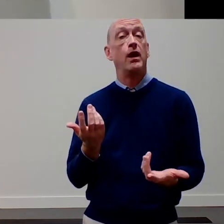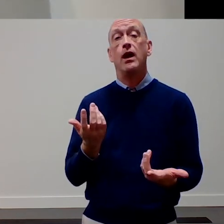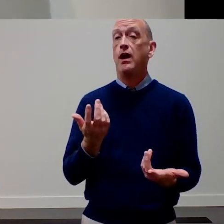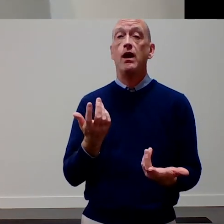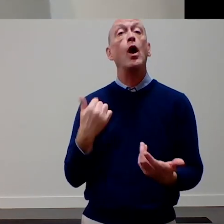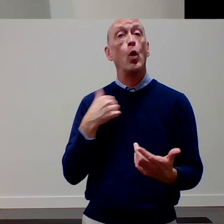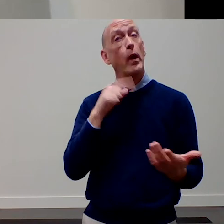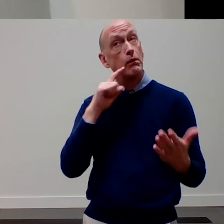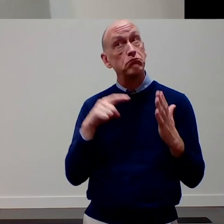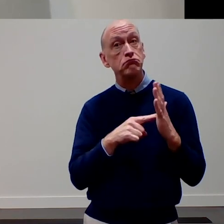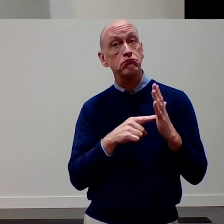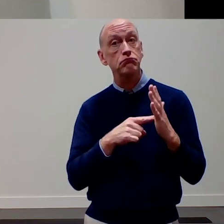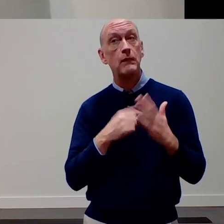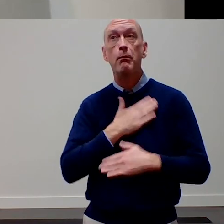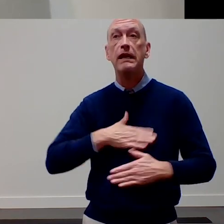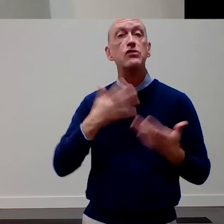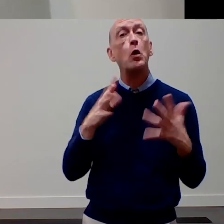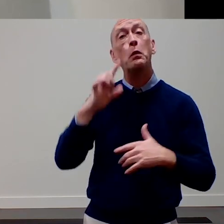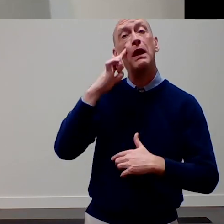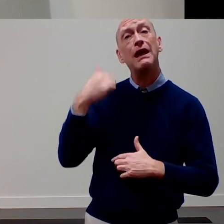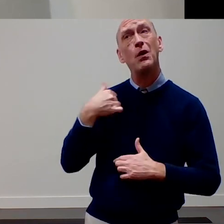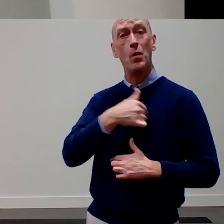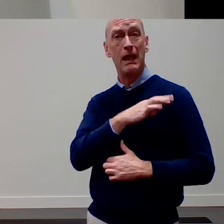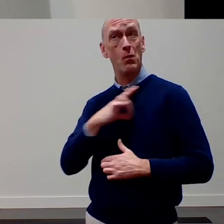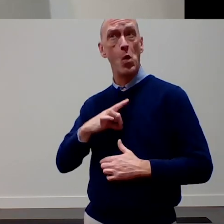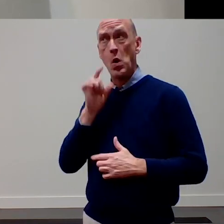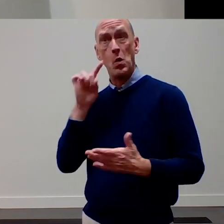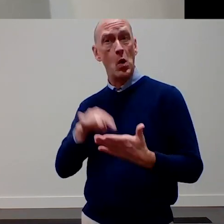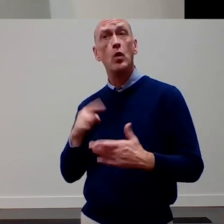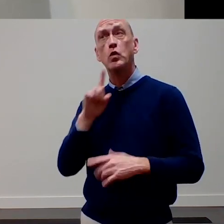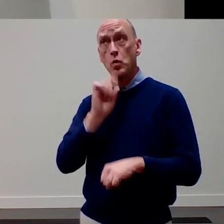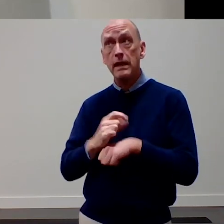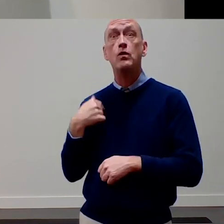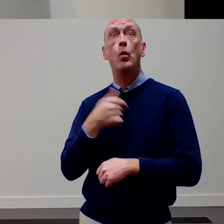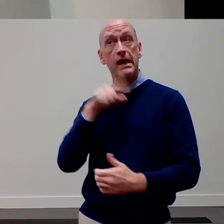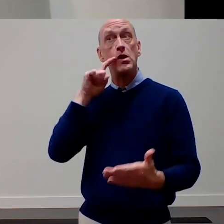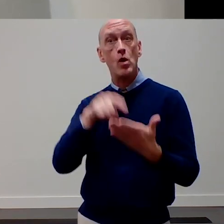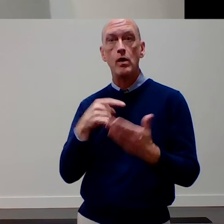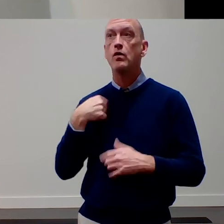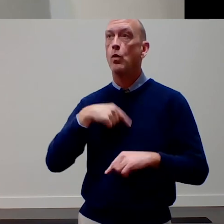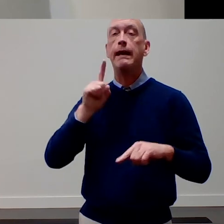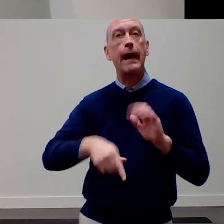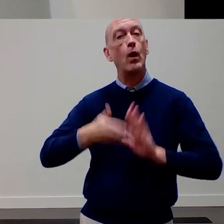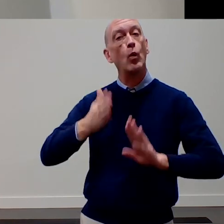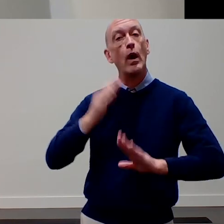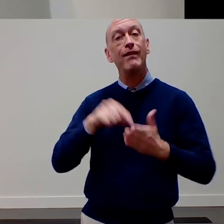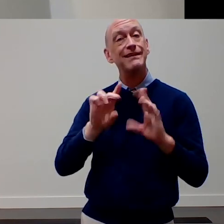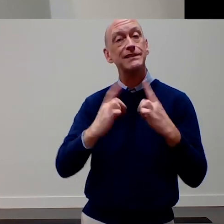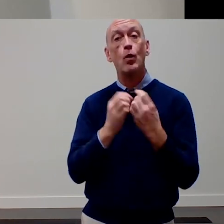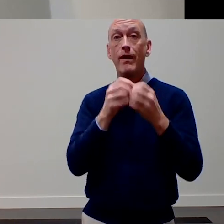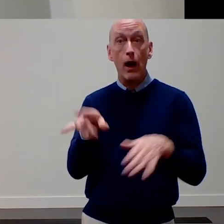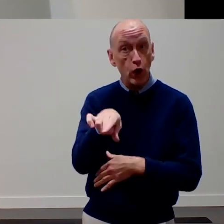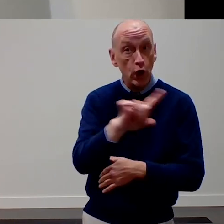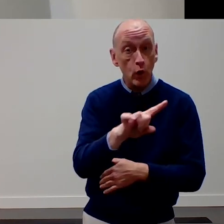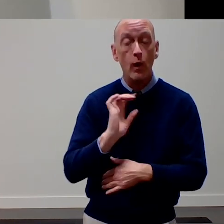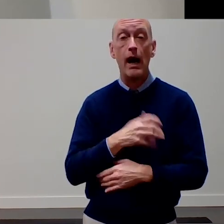other staff members' pay once they have used up their sick time or whatever time they have earned due to COVID relations? How do